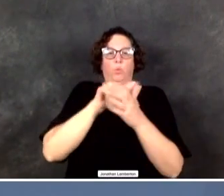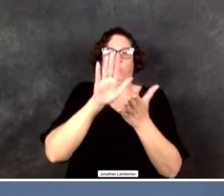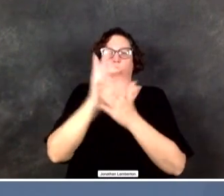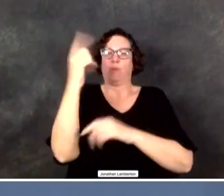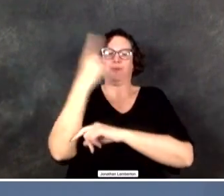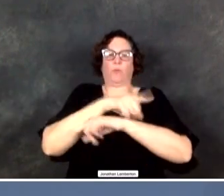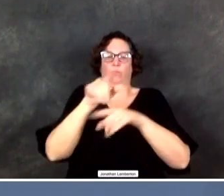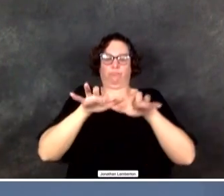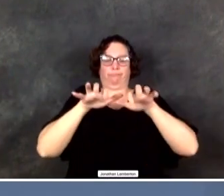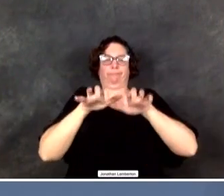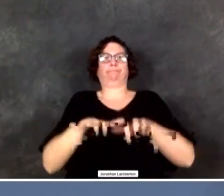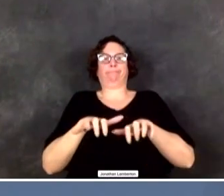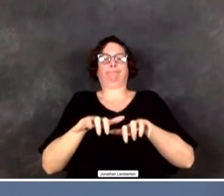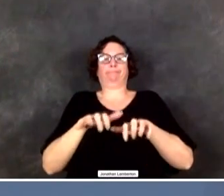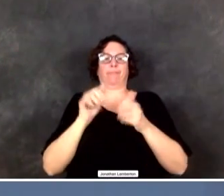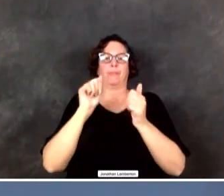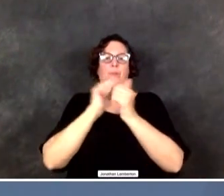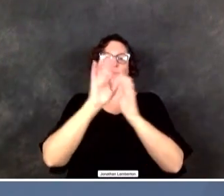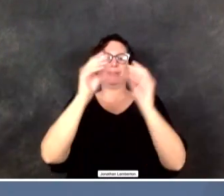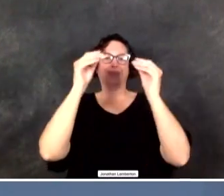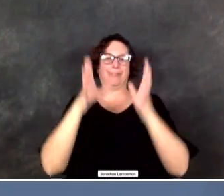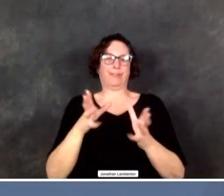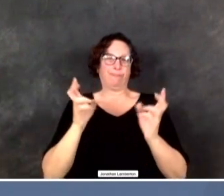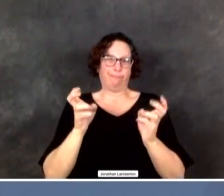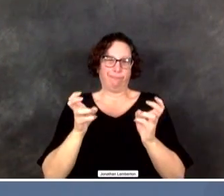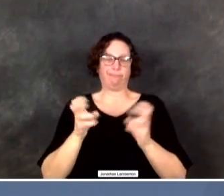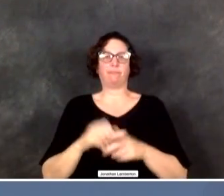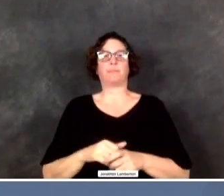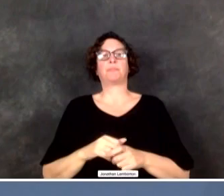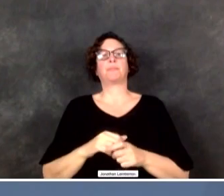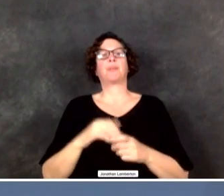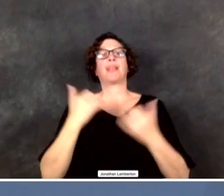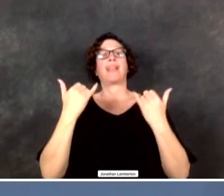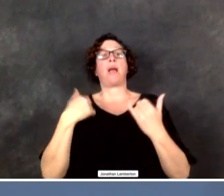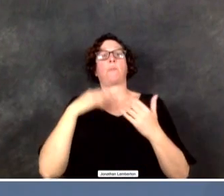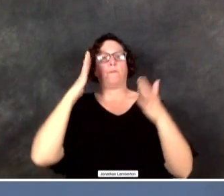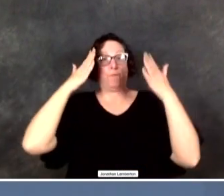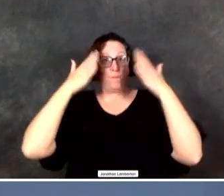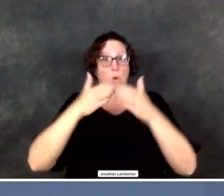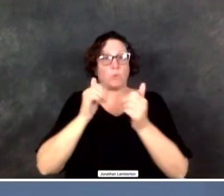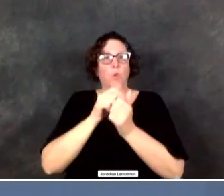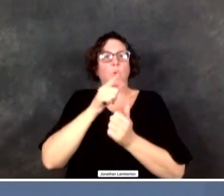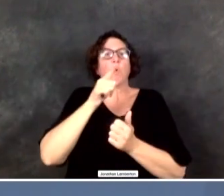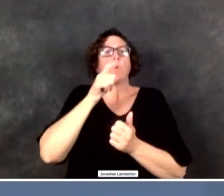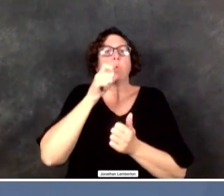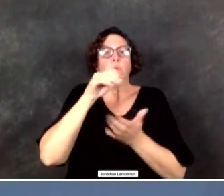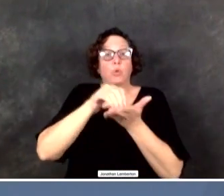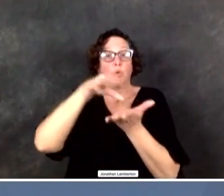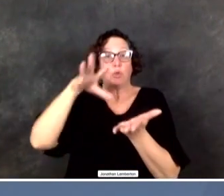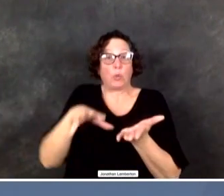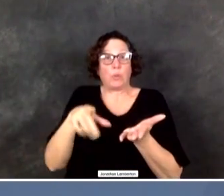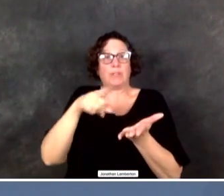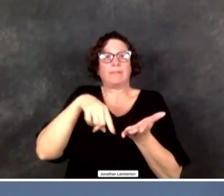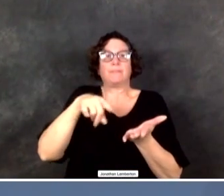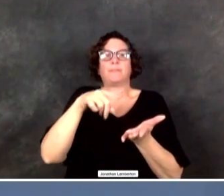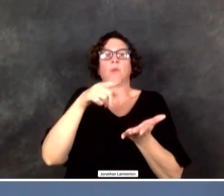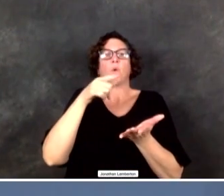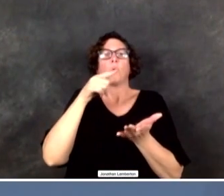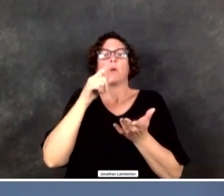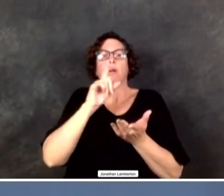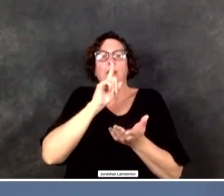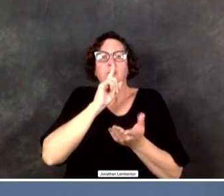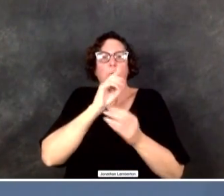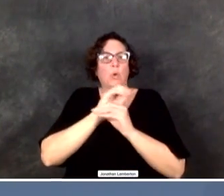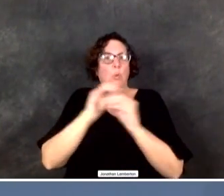us. We're spending a lot of time, our teachers, our administrators are really taking time to get in touch with those students. We want to know where